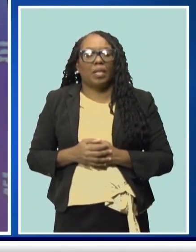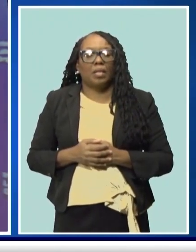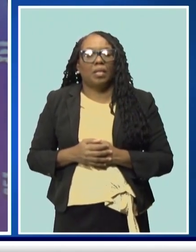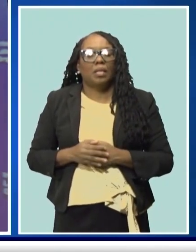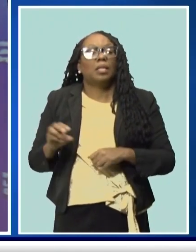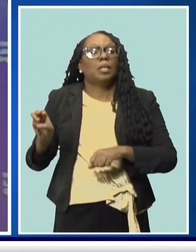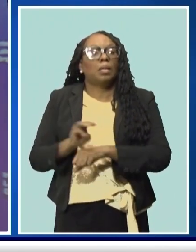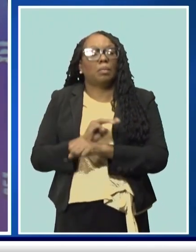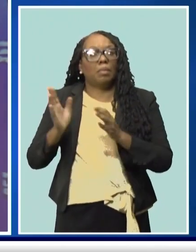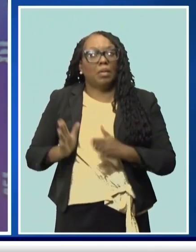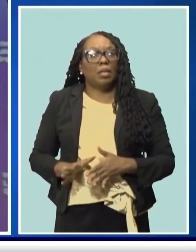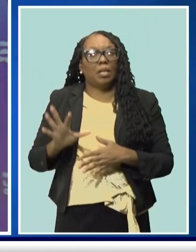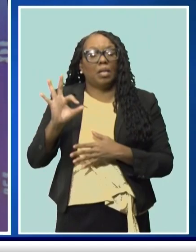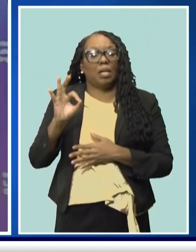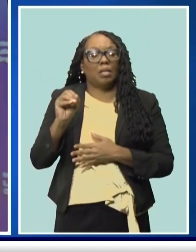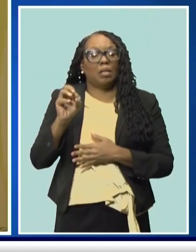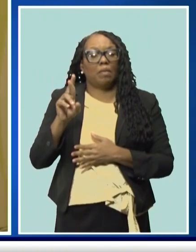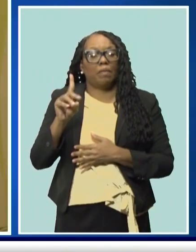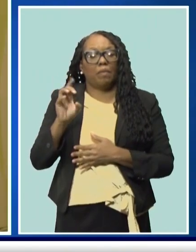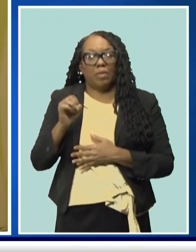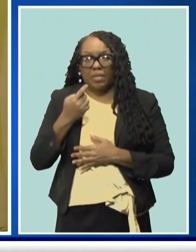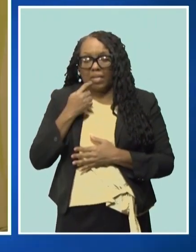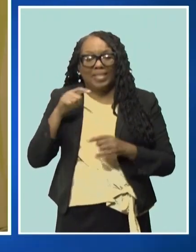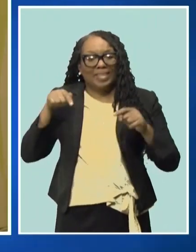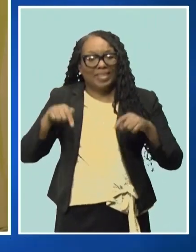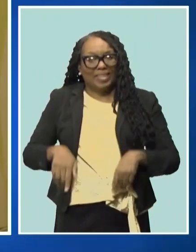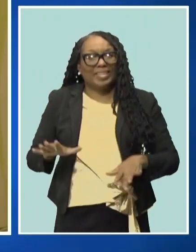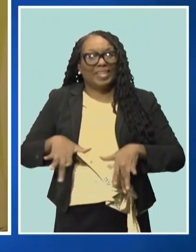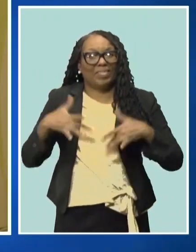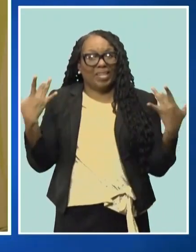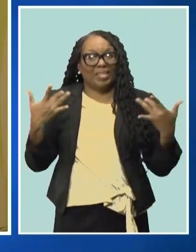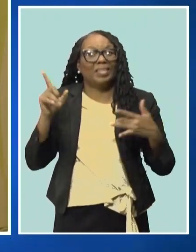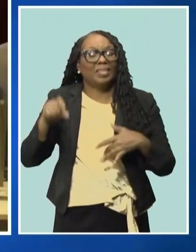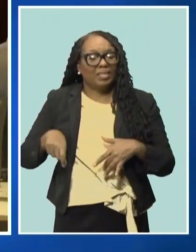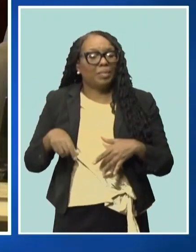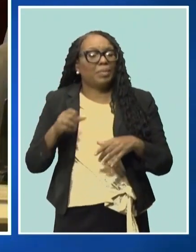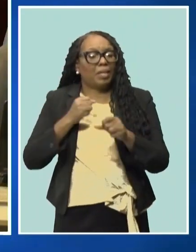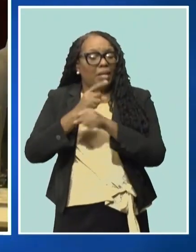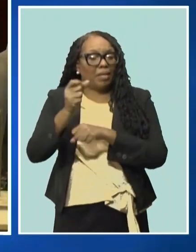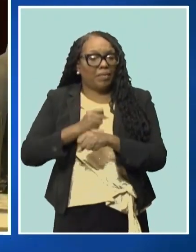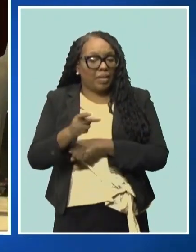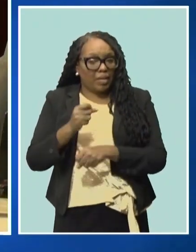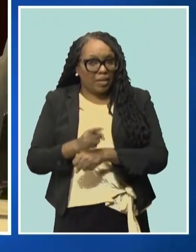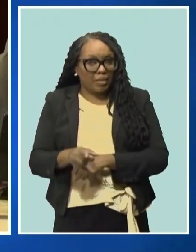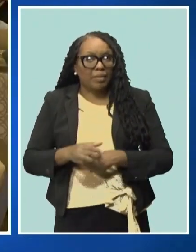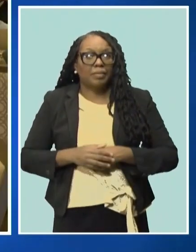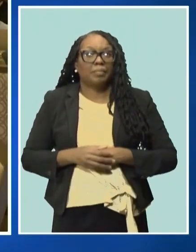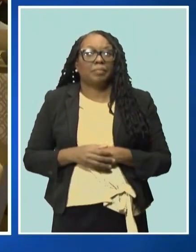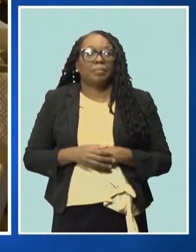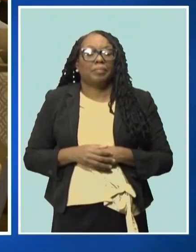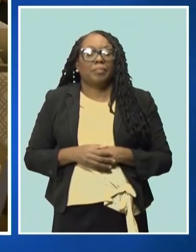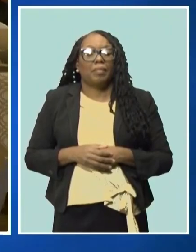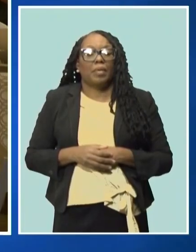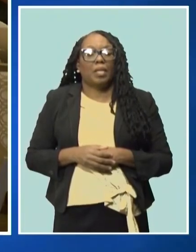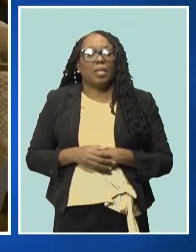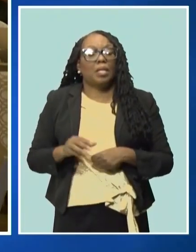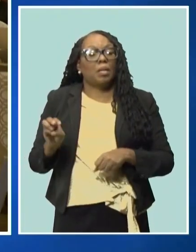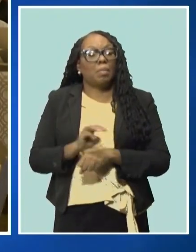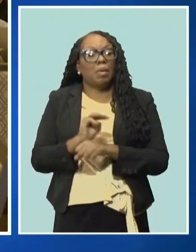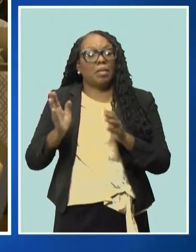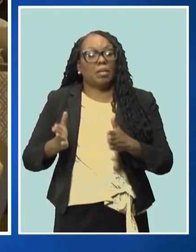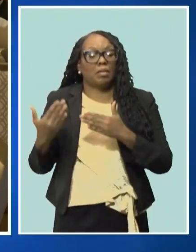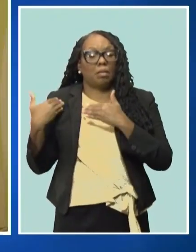can make this an annual event. And Labour Minister Colin Jordan has elaborated on the impacts of climate change on the